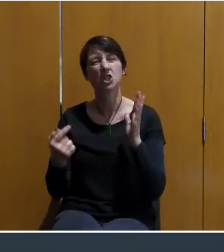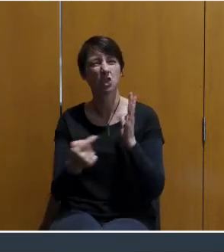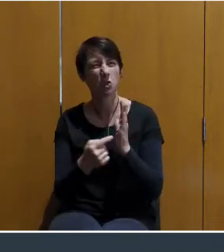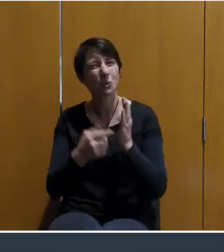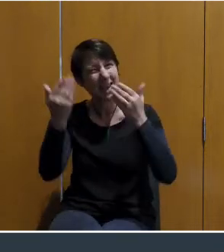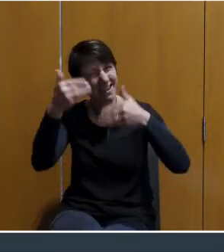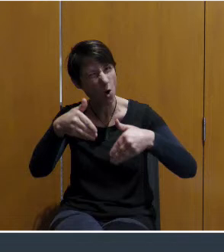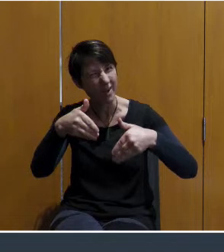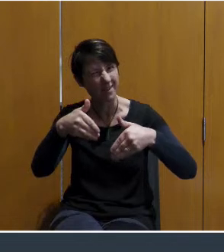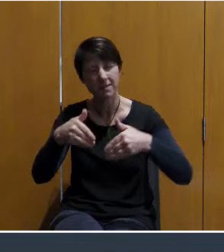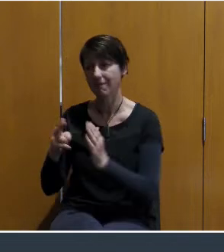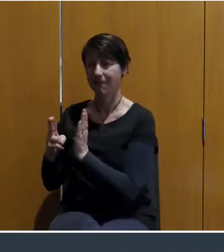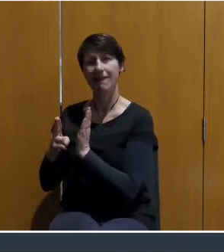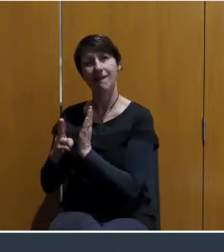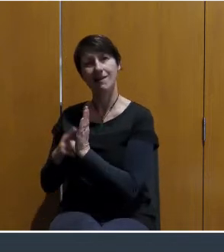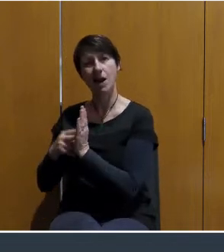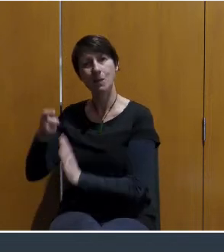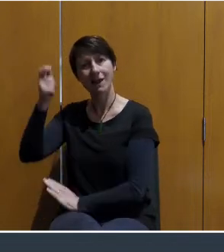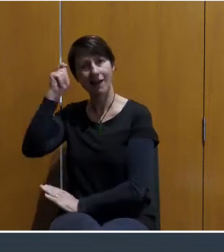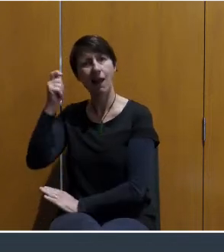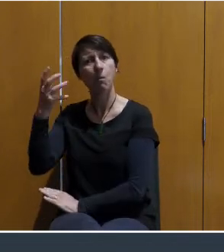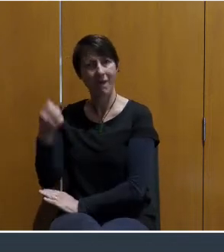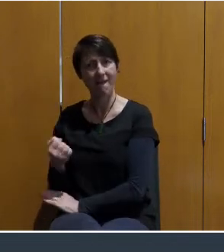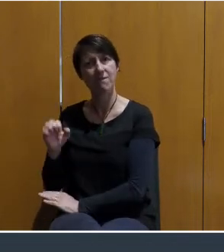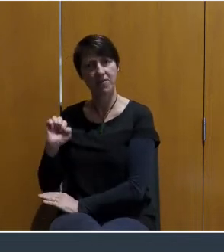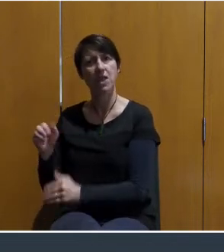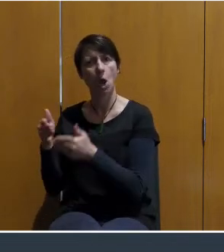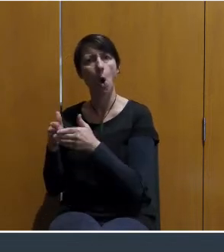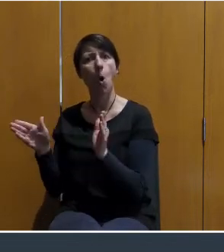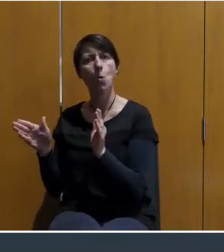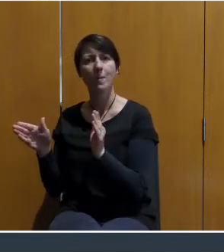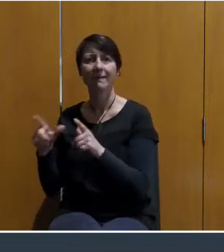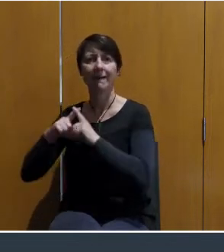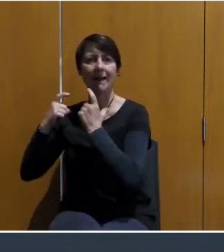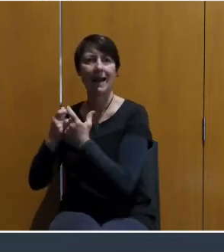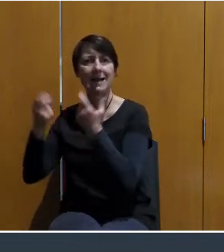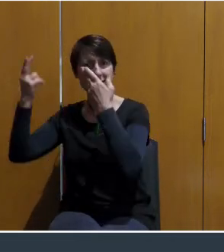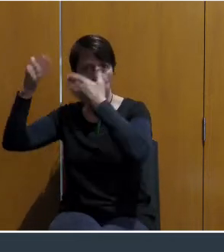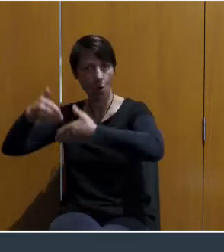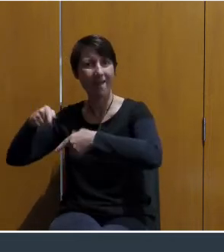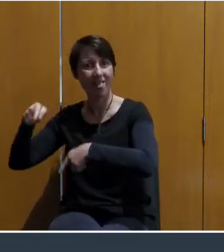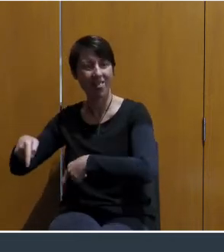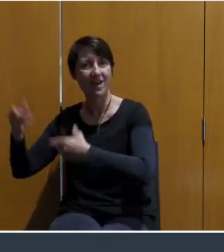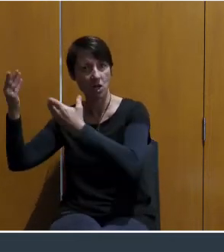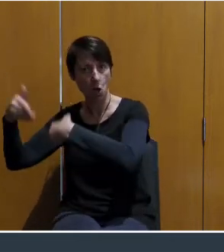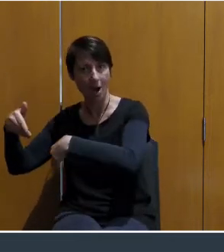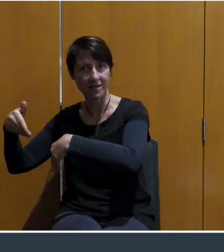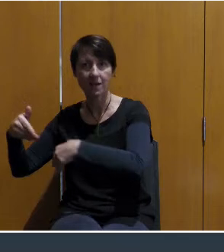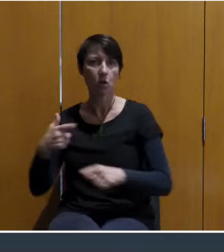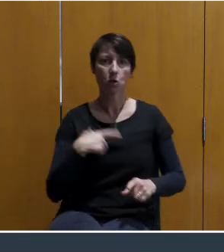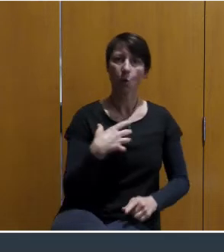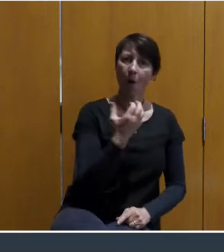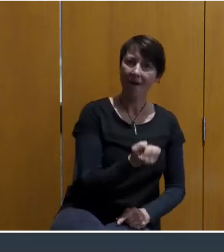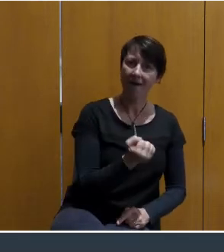public domestic dog training classes for the dog owners of Napier. You would have thought that someone would have done